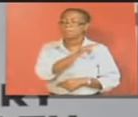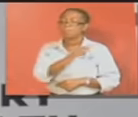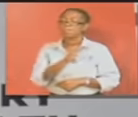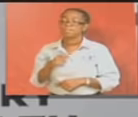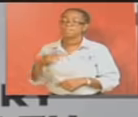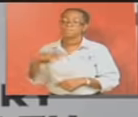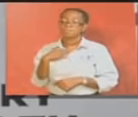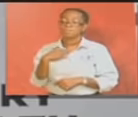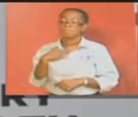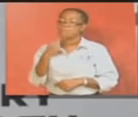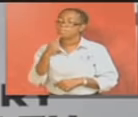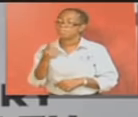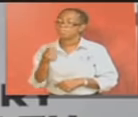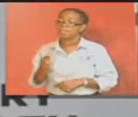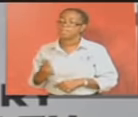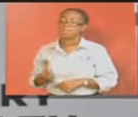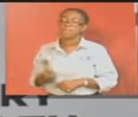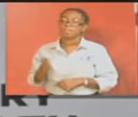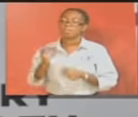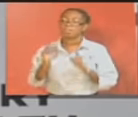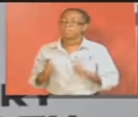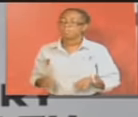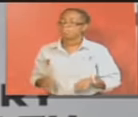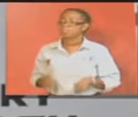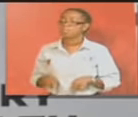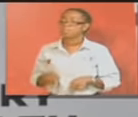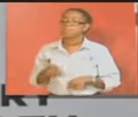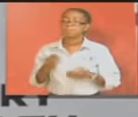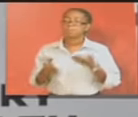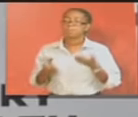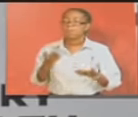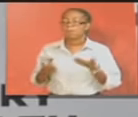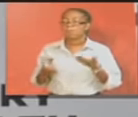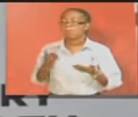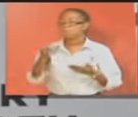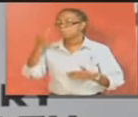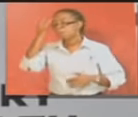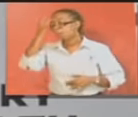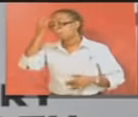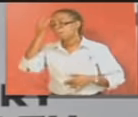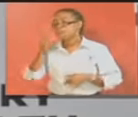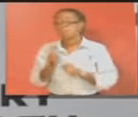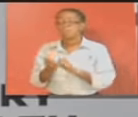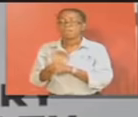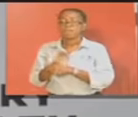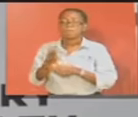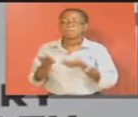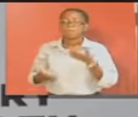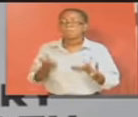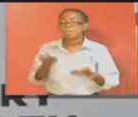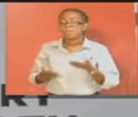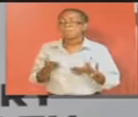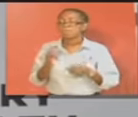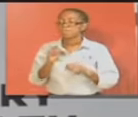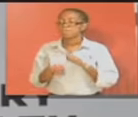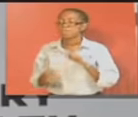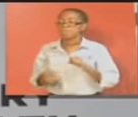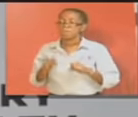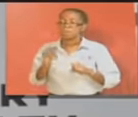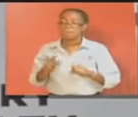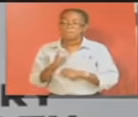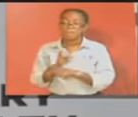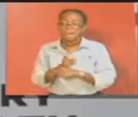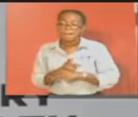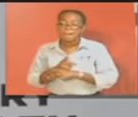and especially in terms of spacing that person from the time that they enter the airport for check-in until they depart. Also,